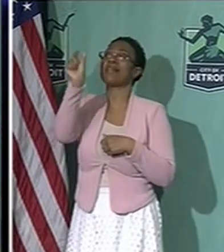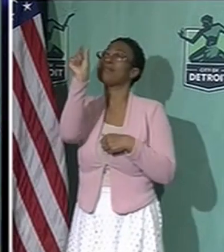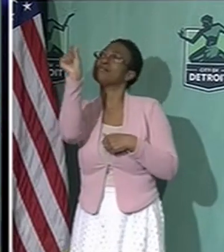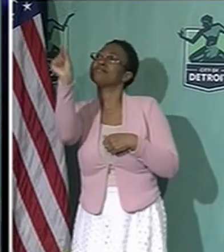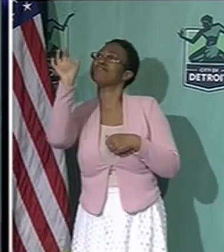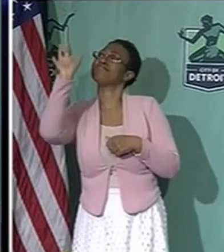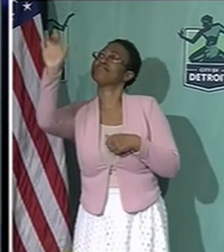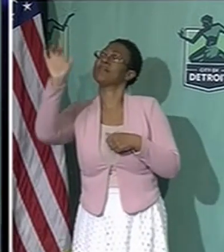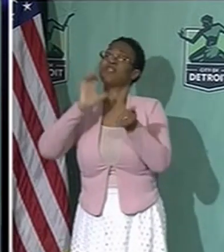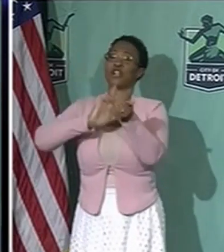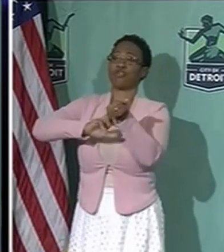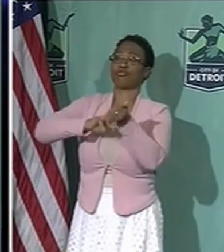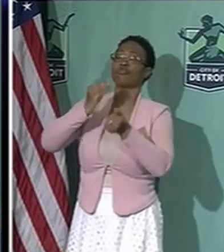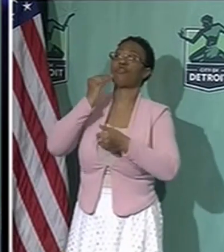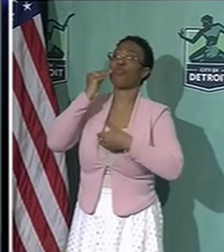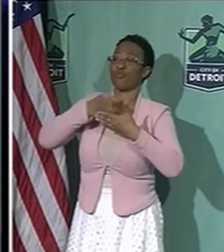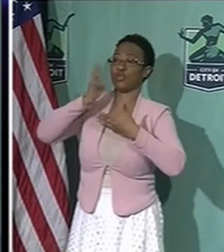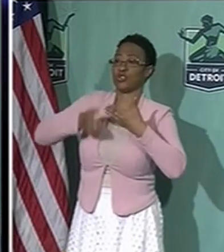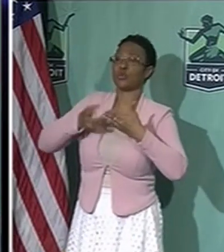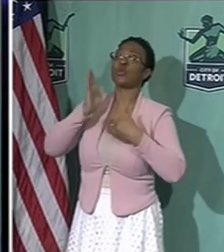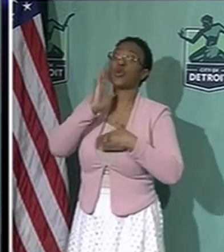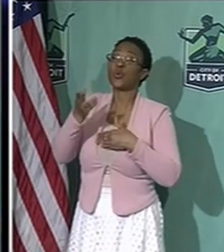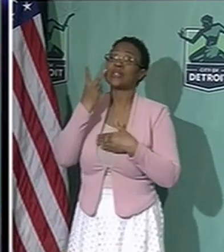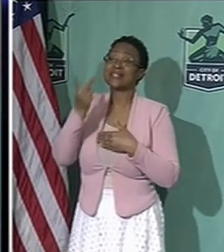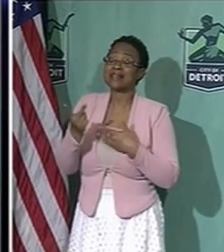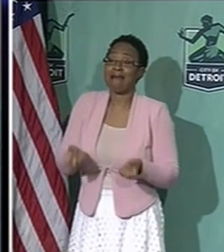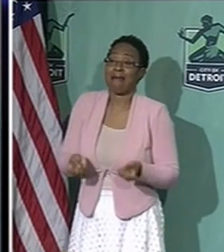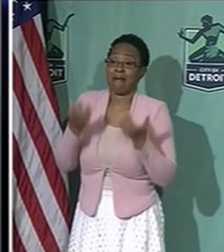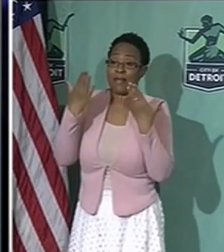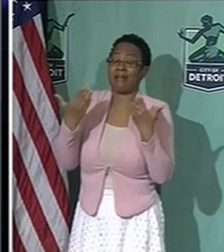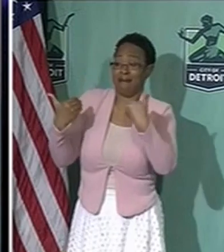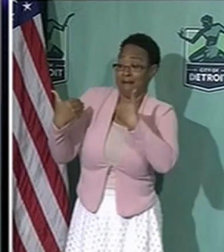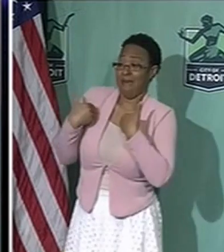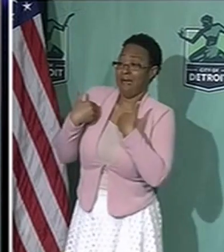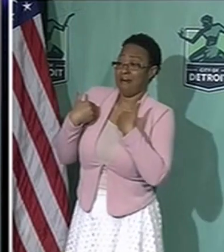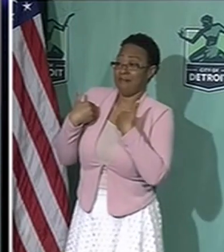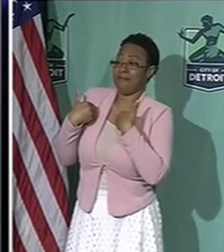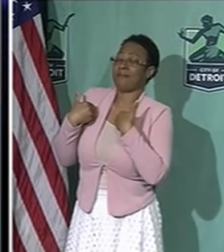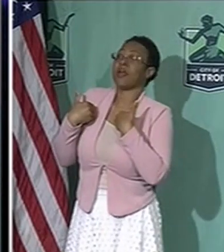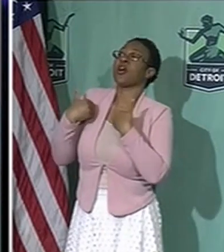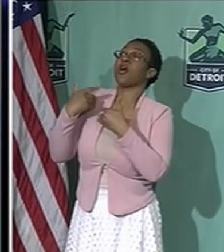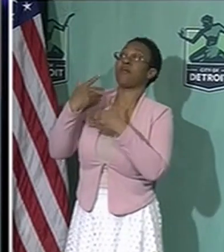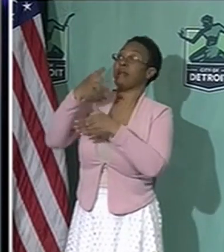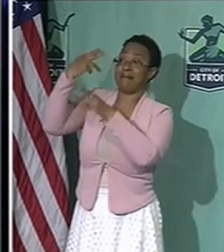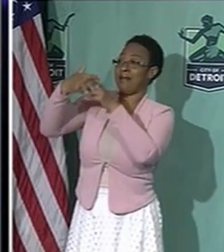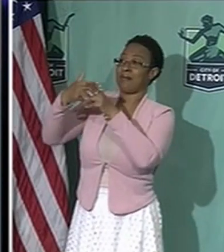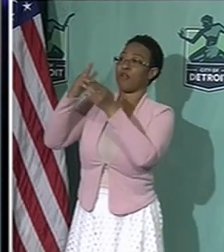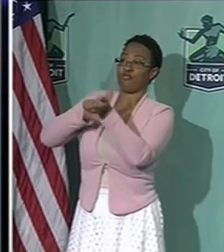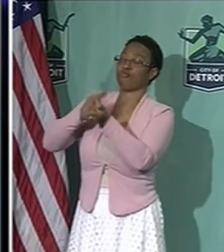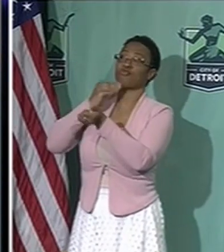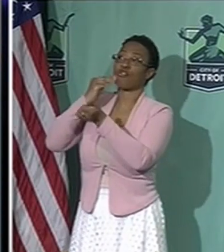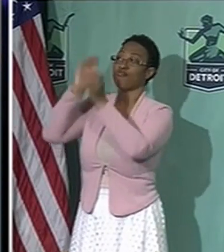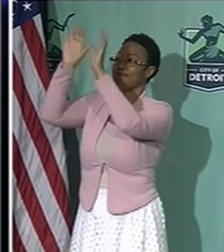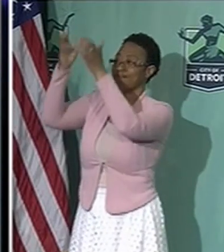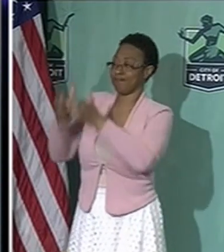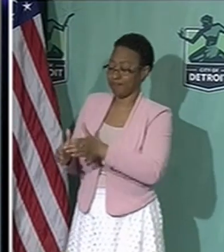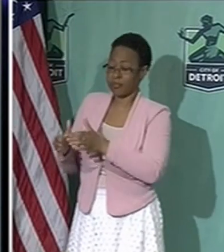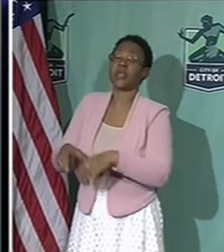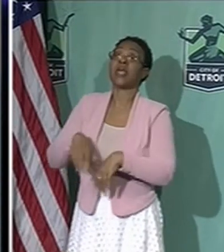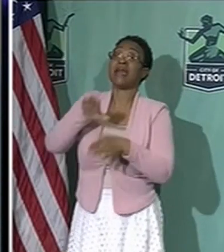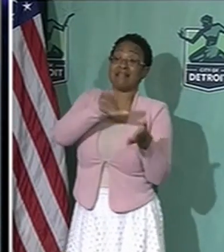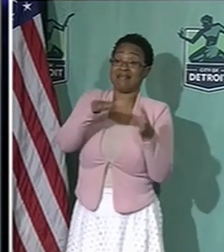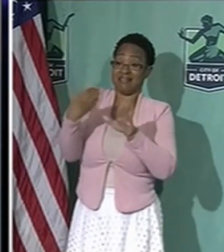home results. So you'll find the number of positive cases by nursing home, the number of deaths, as well as the numbers